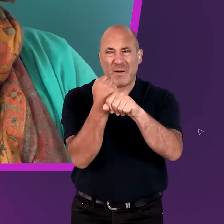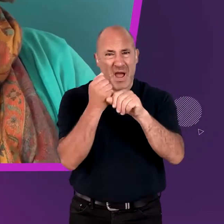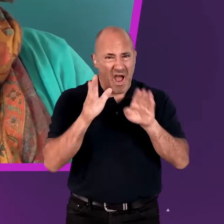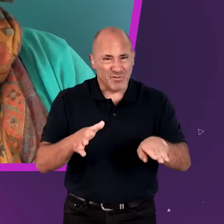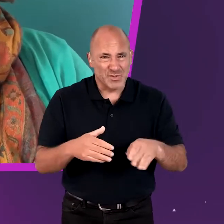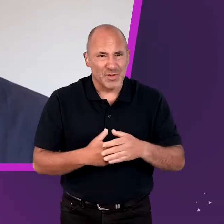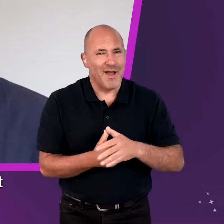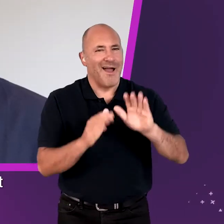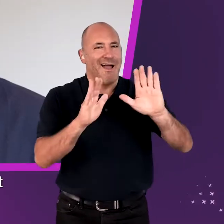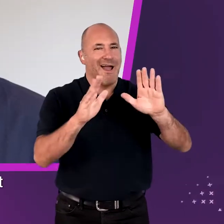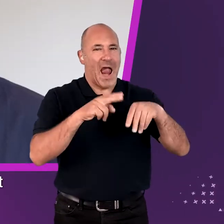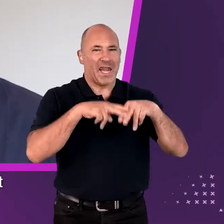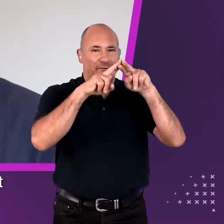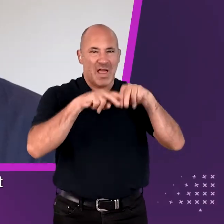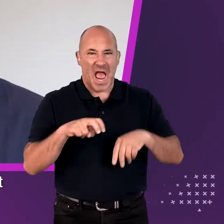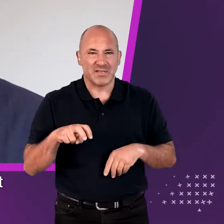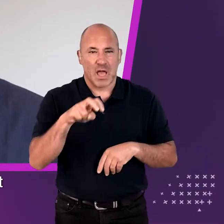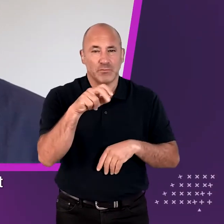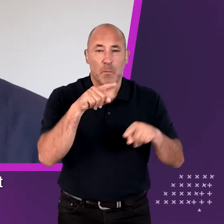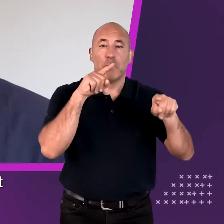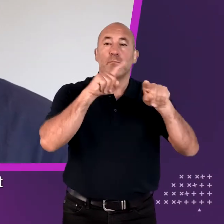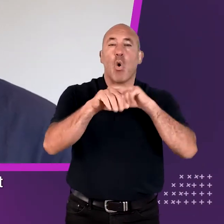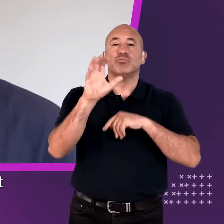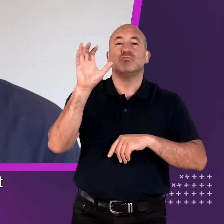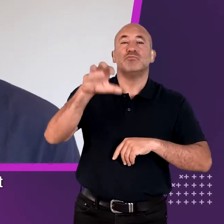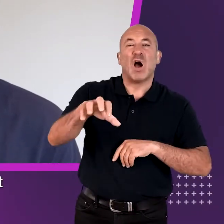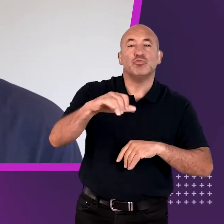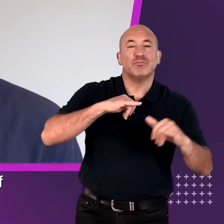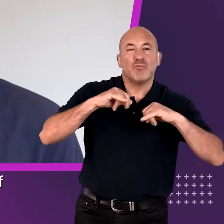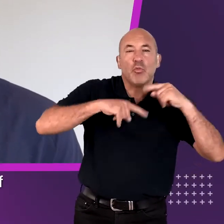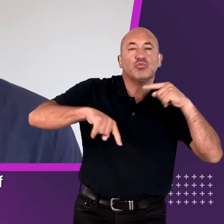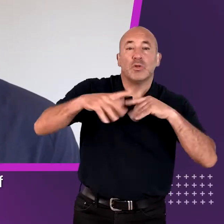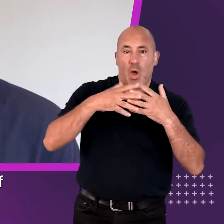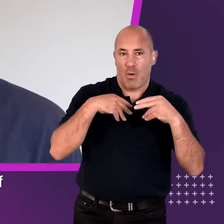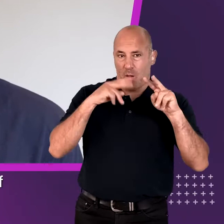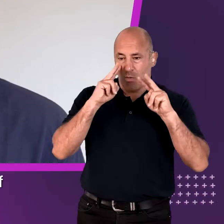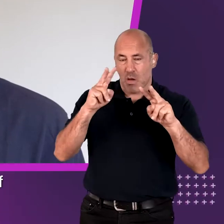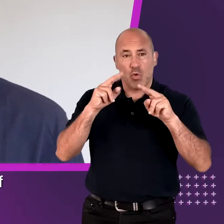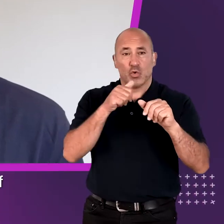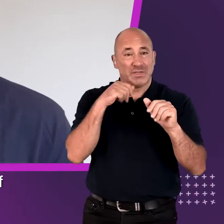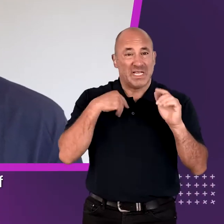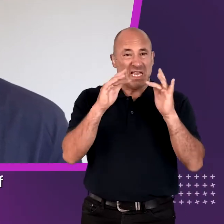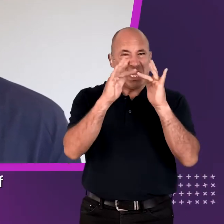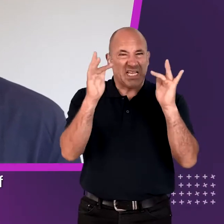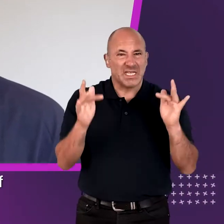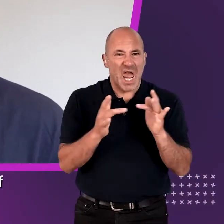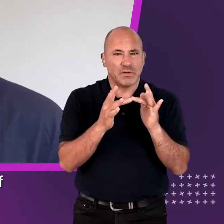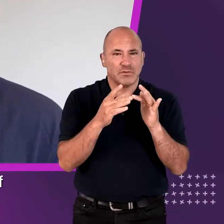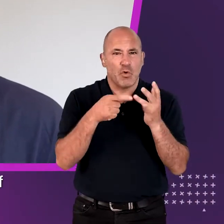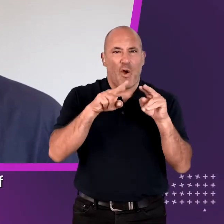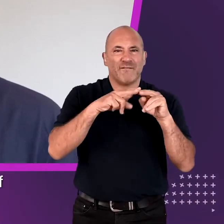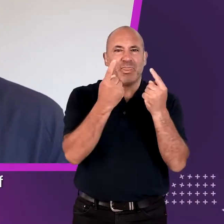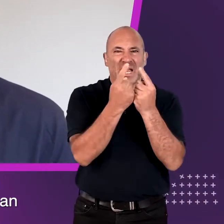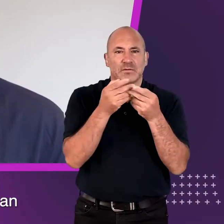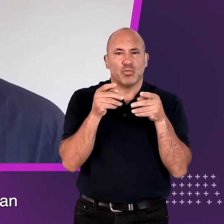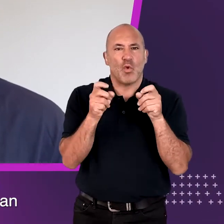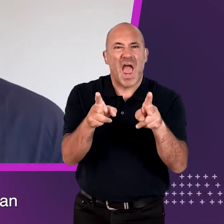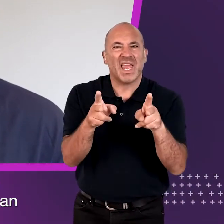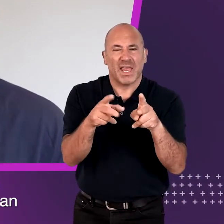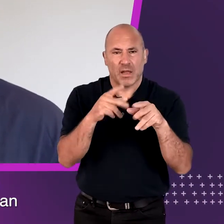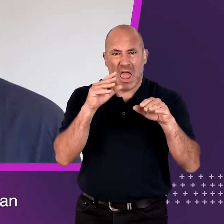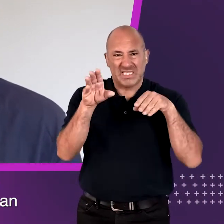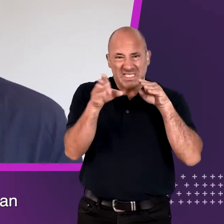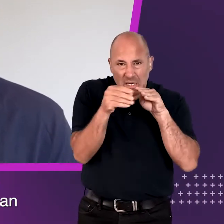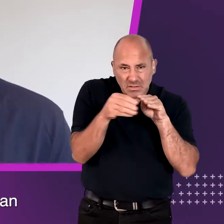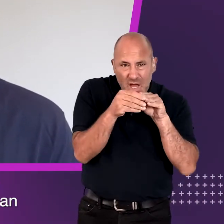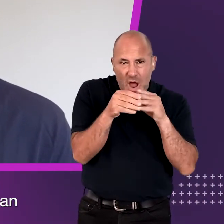something about it? Well, lifts and escalators at most stations are now being monitored using an Internet of Things approach, using data from sensors